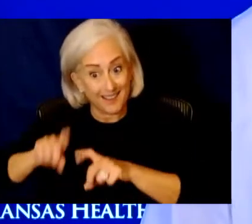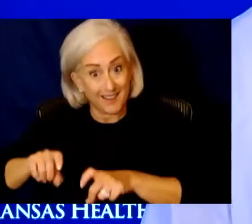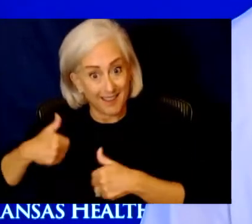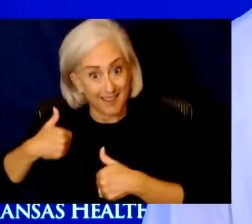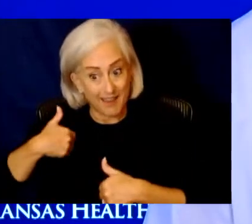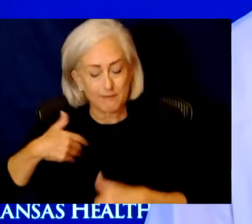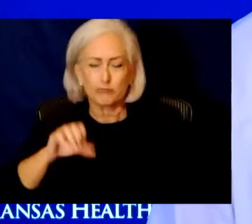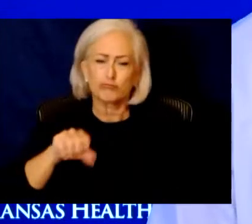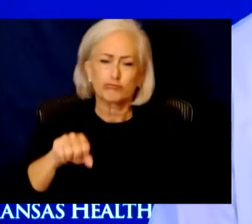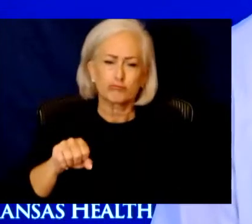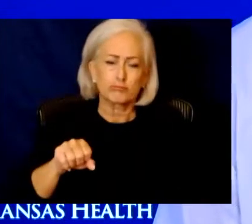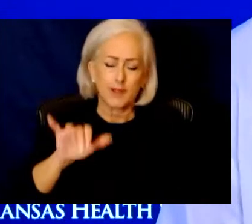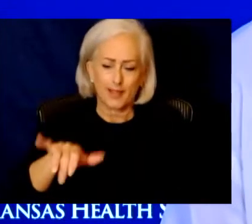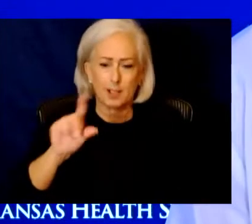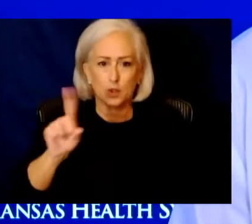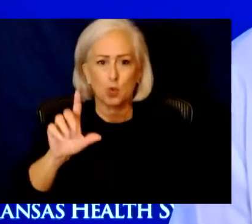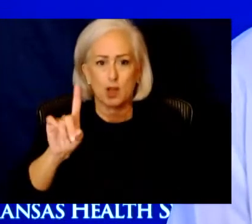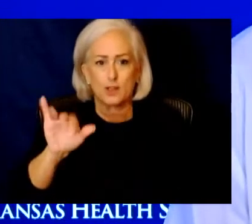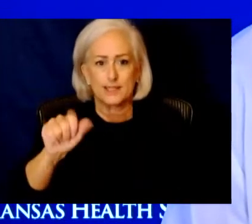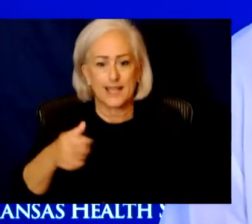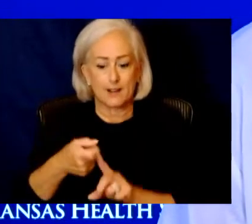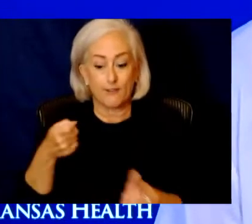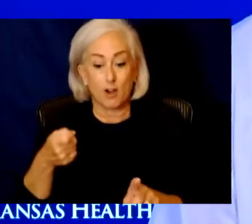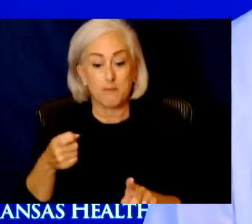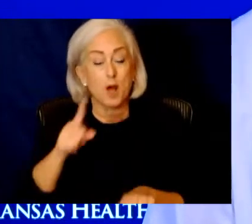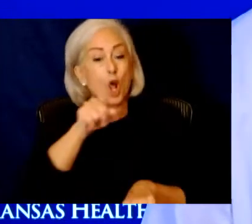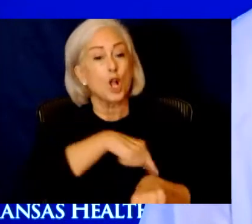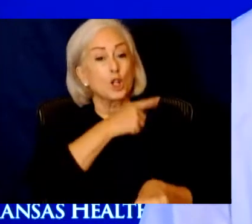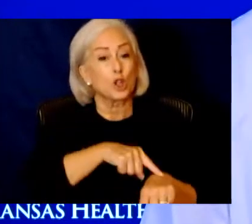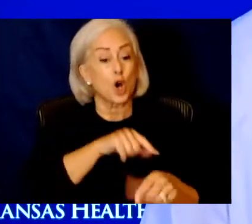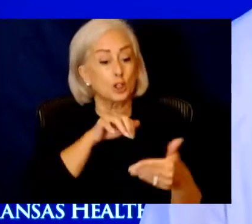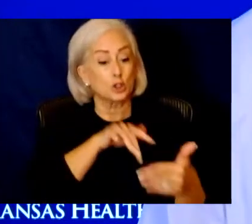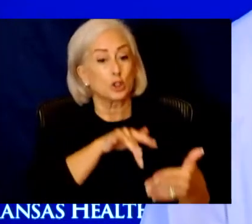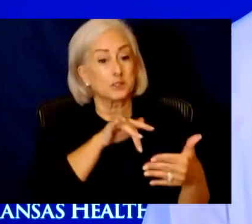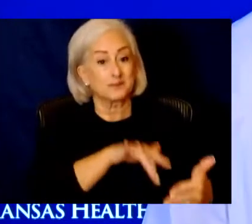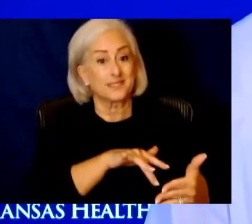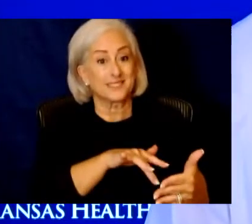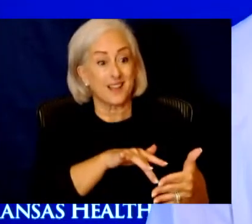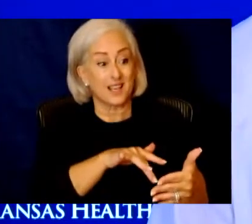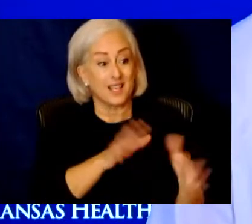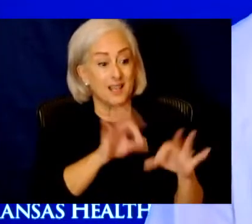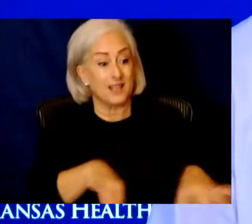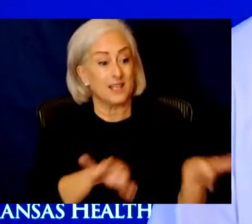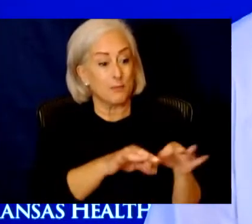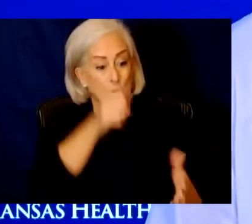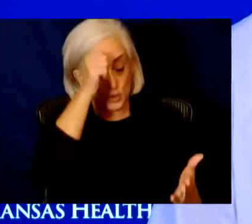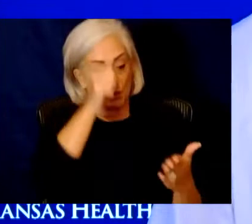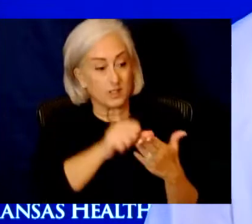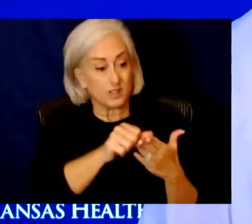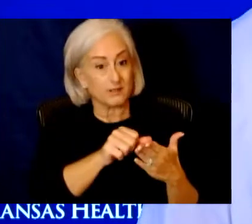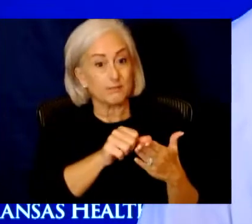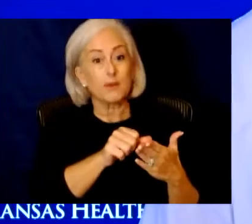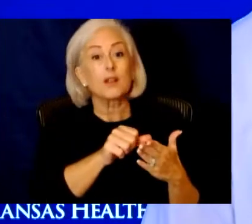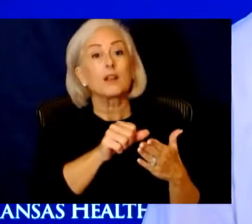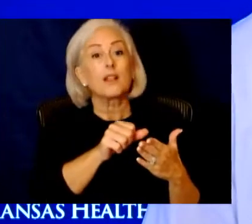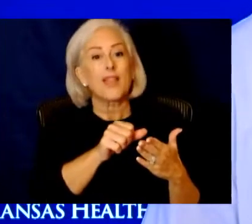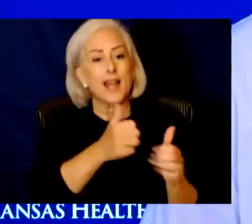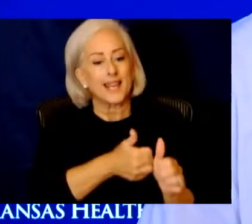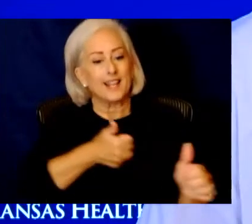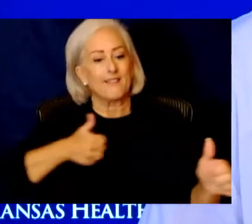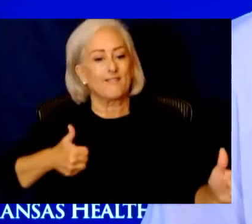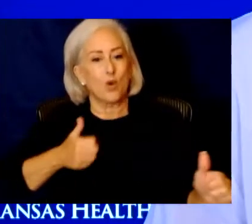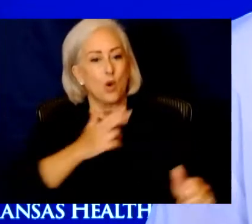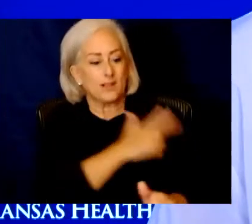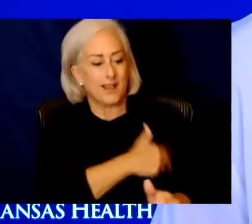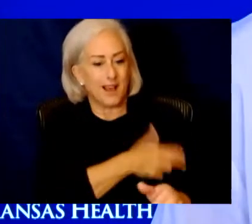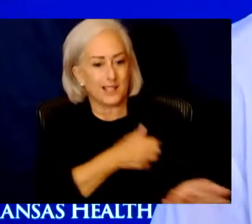trials. And it's important to understand the long-term trials, just as we talked about, Steve, against hospitalization, severe disease, and death. That data will continue